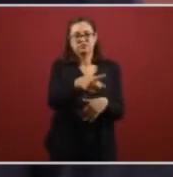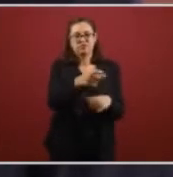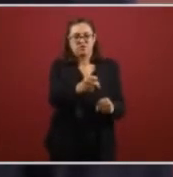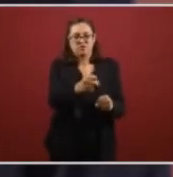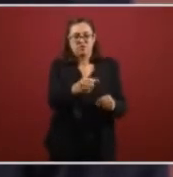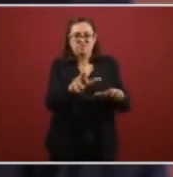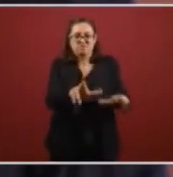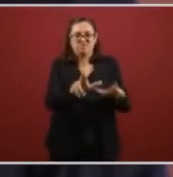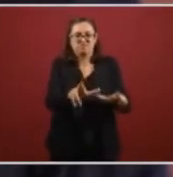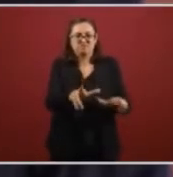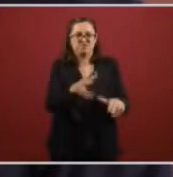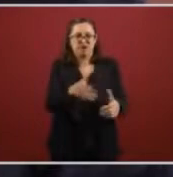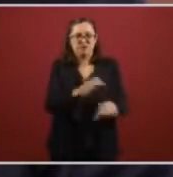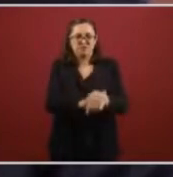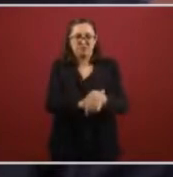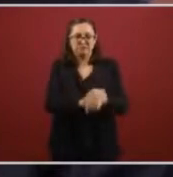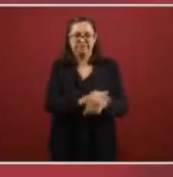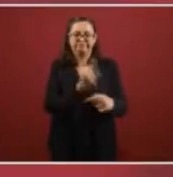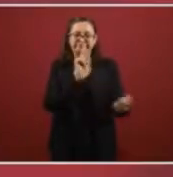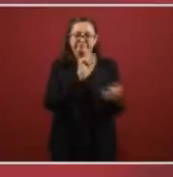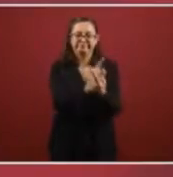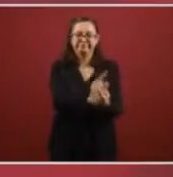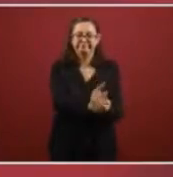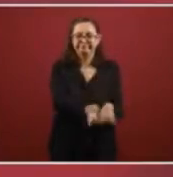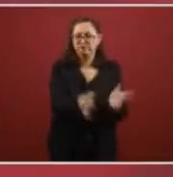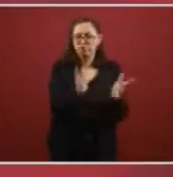go to the major media.